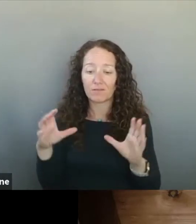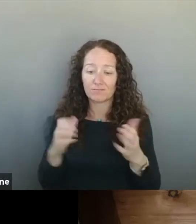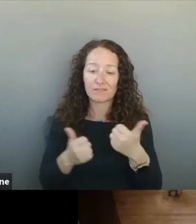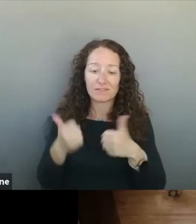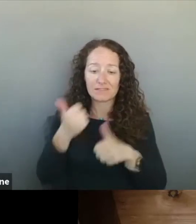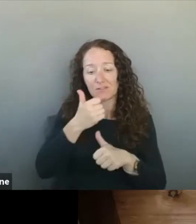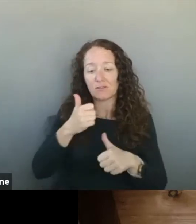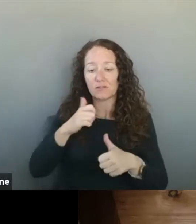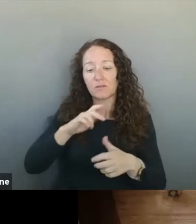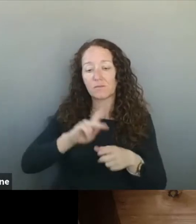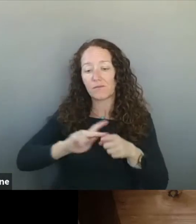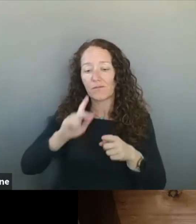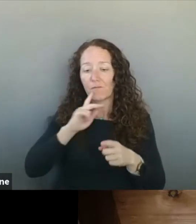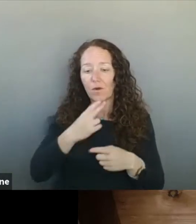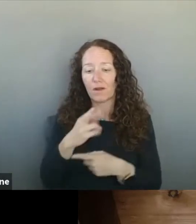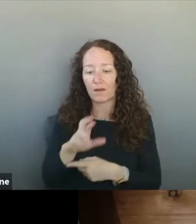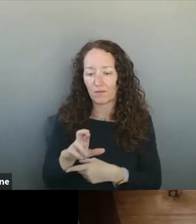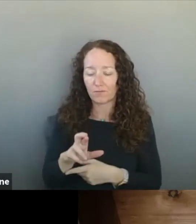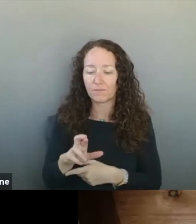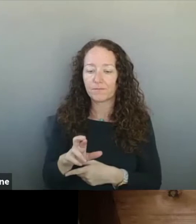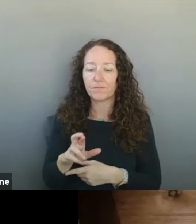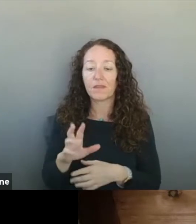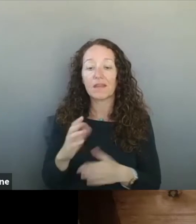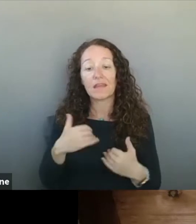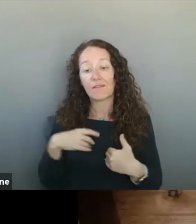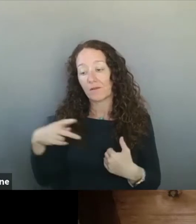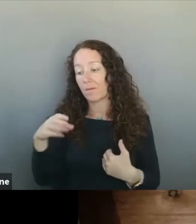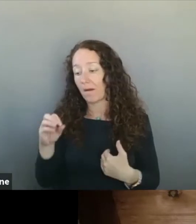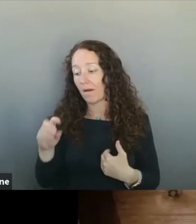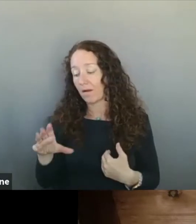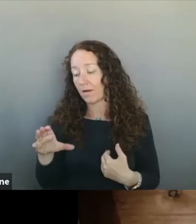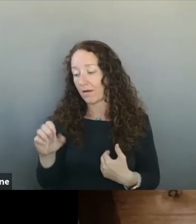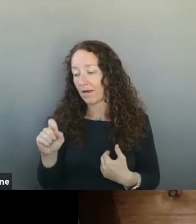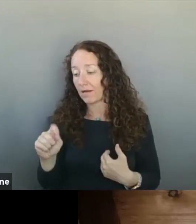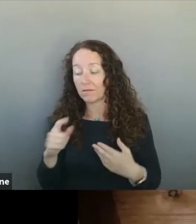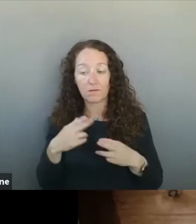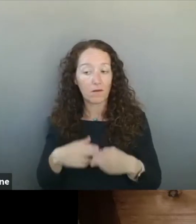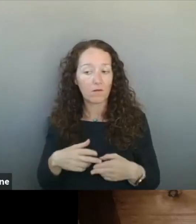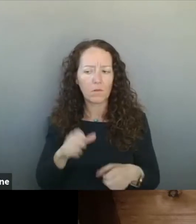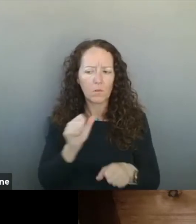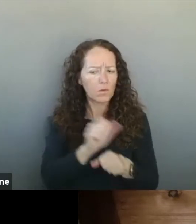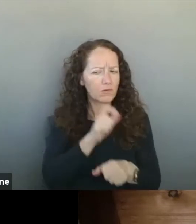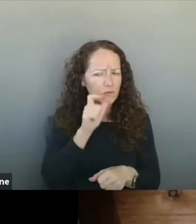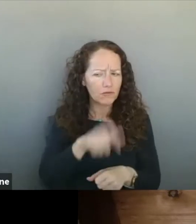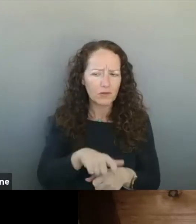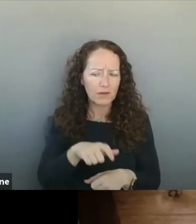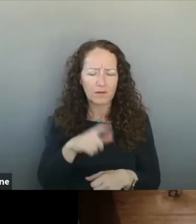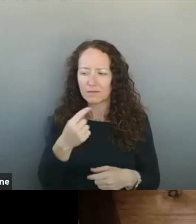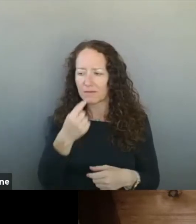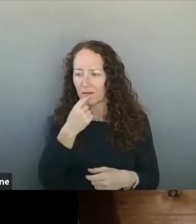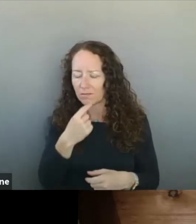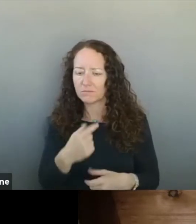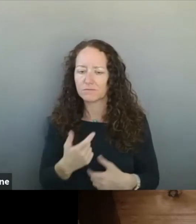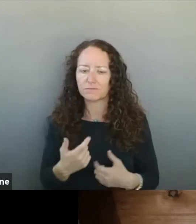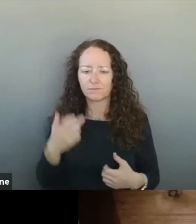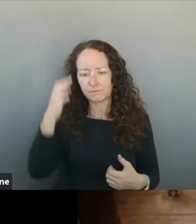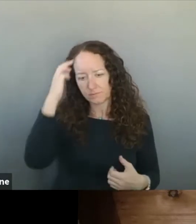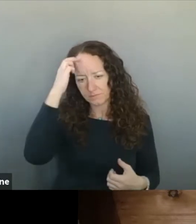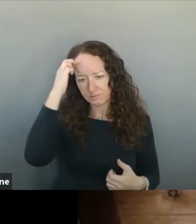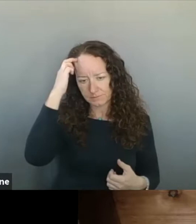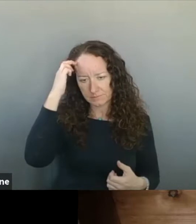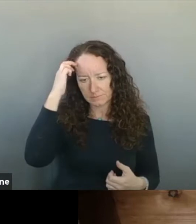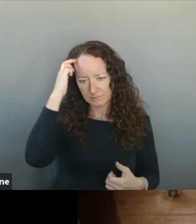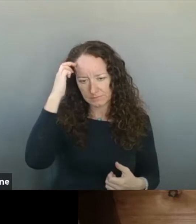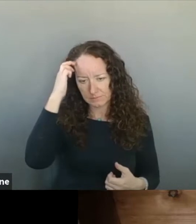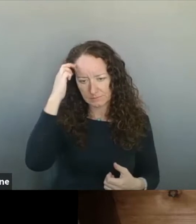moniker. Earlier in his career, Tim was the executive director of the Parsons Dance Company and of the High Five Tickets to the Arts in New